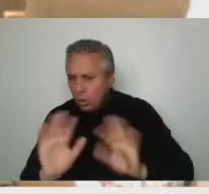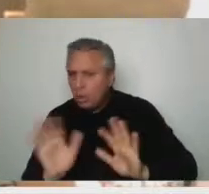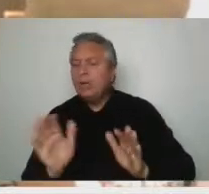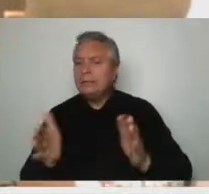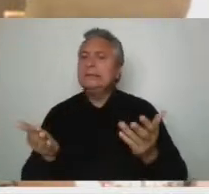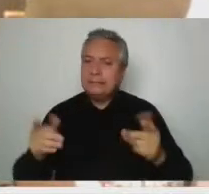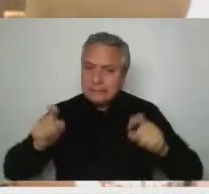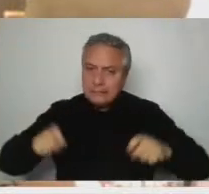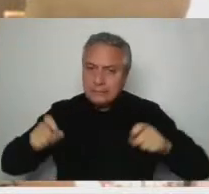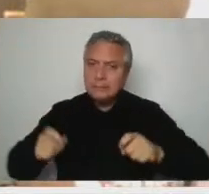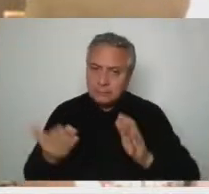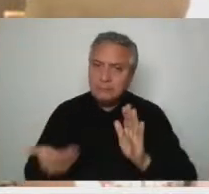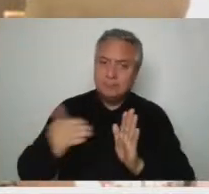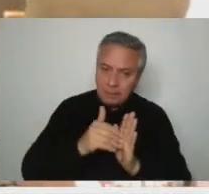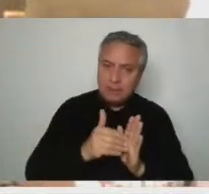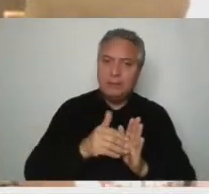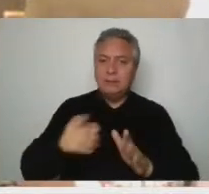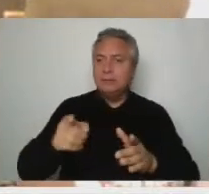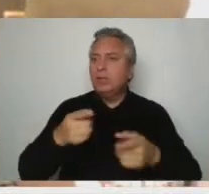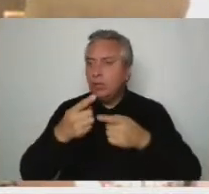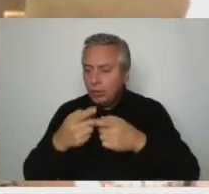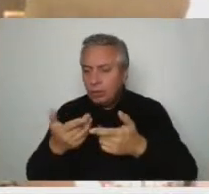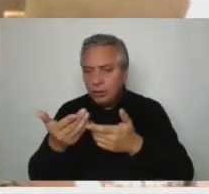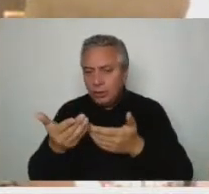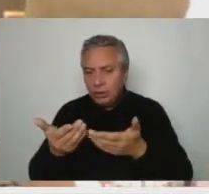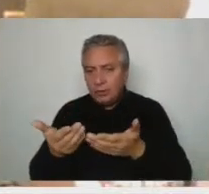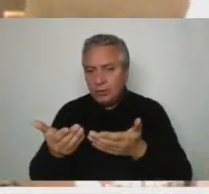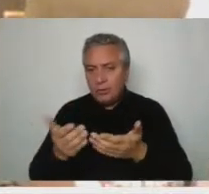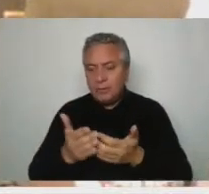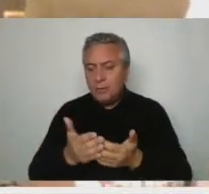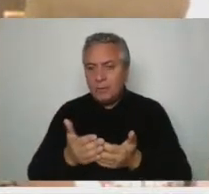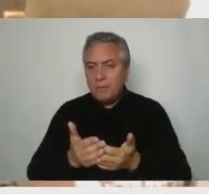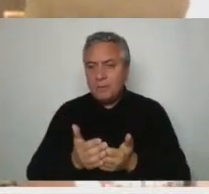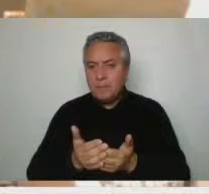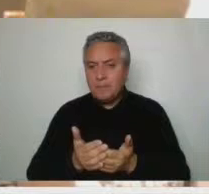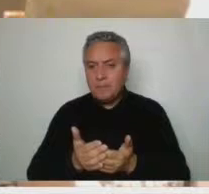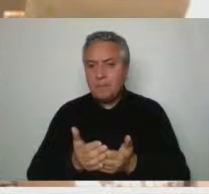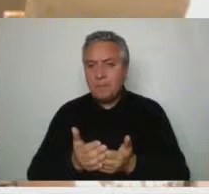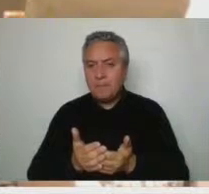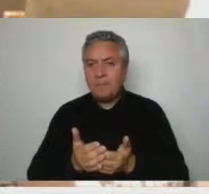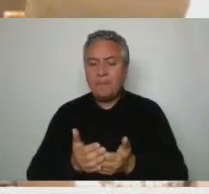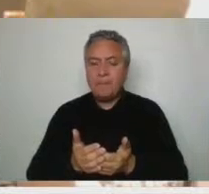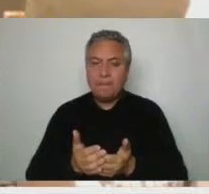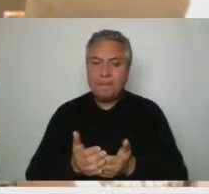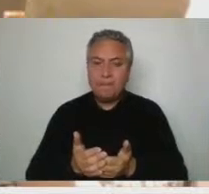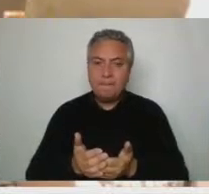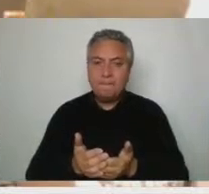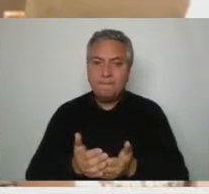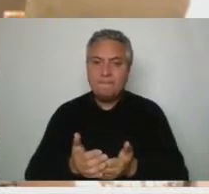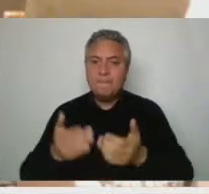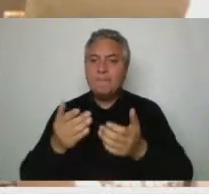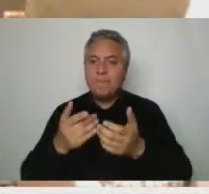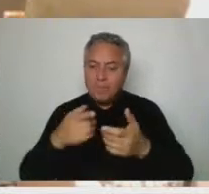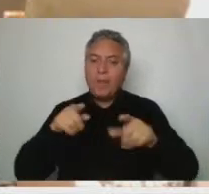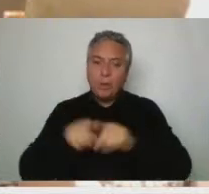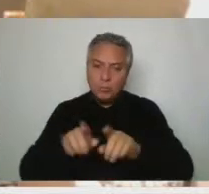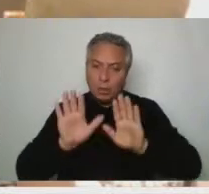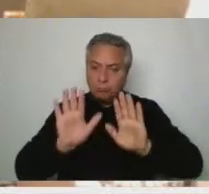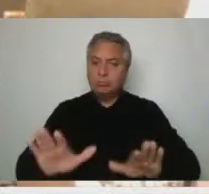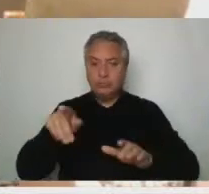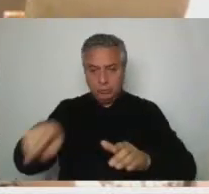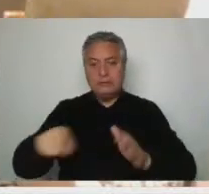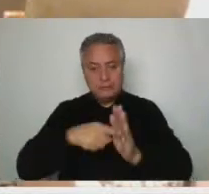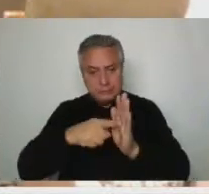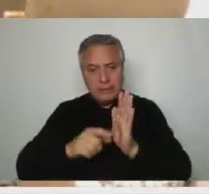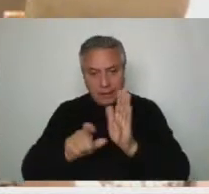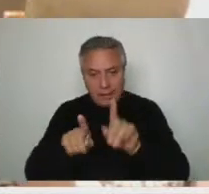better results than others and acquire more skill sets. And this is related to external factors of